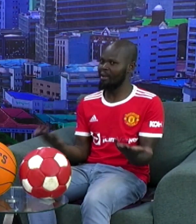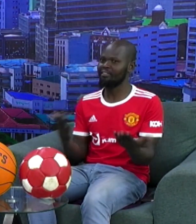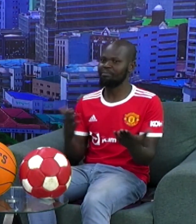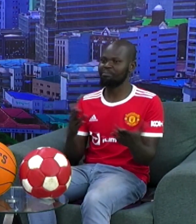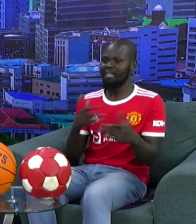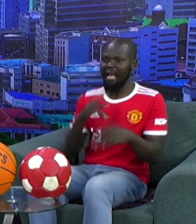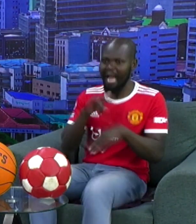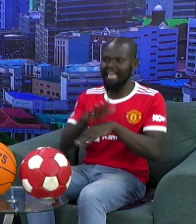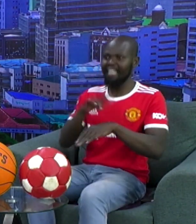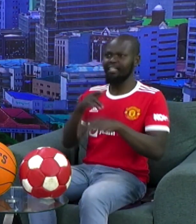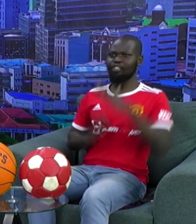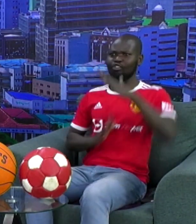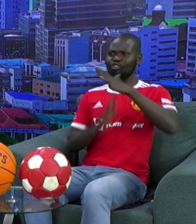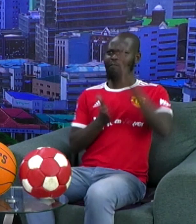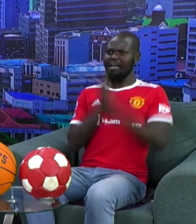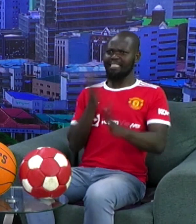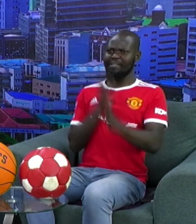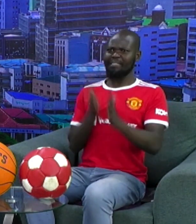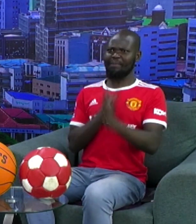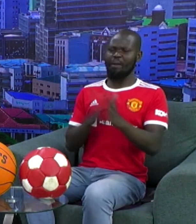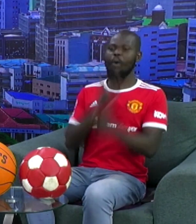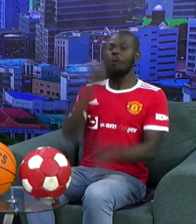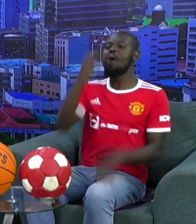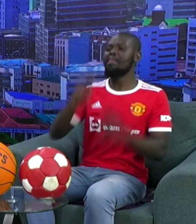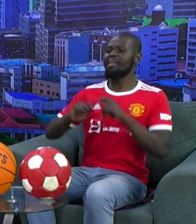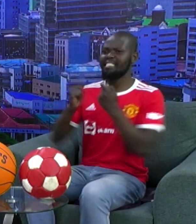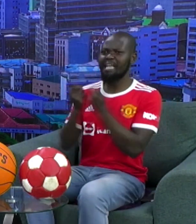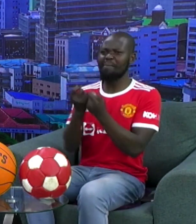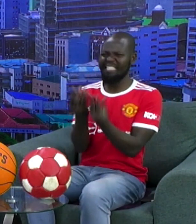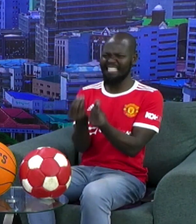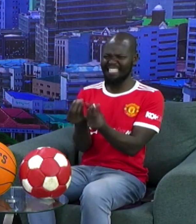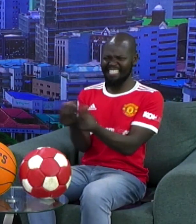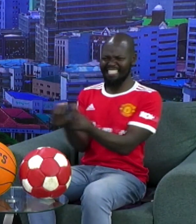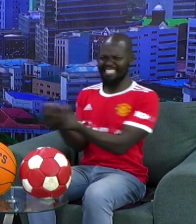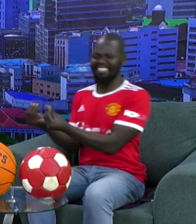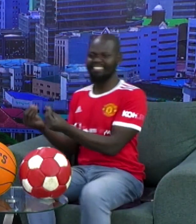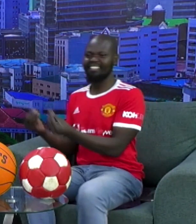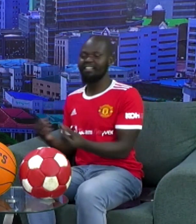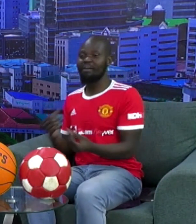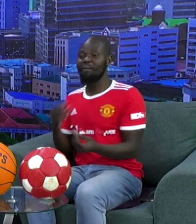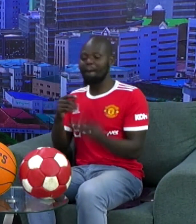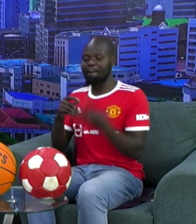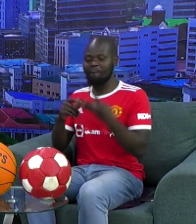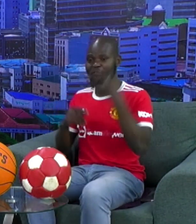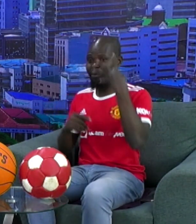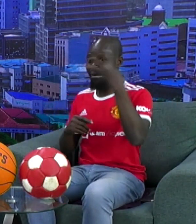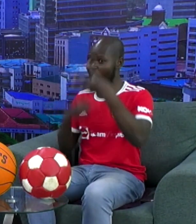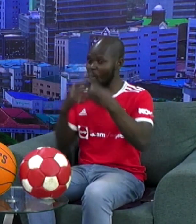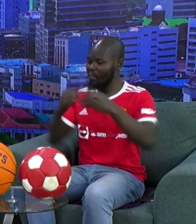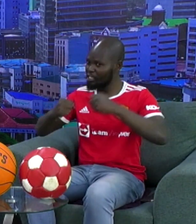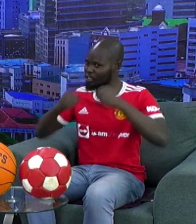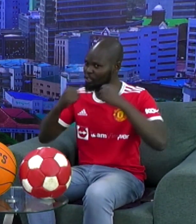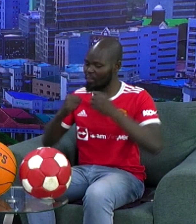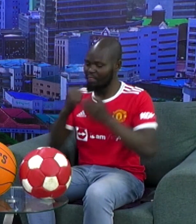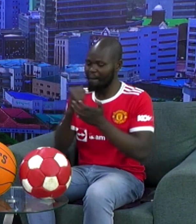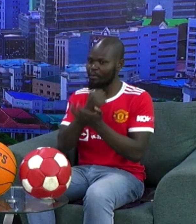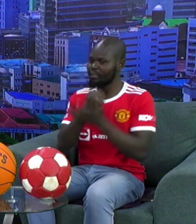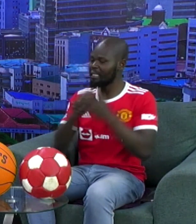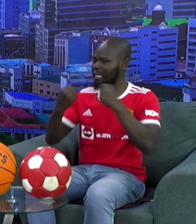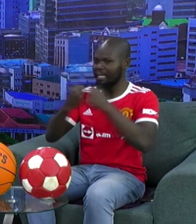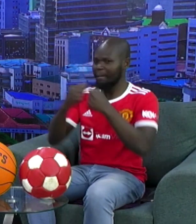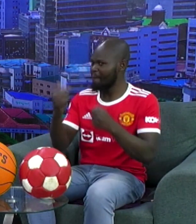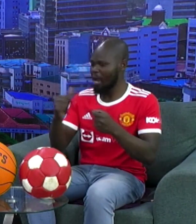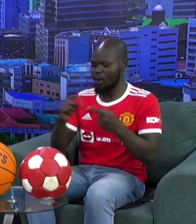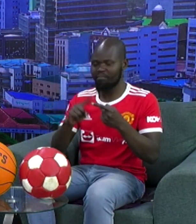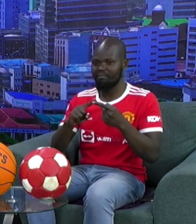it's just like Arsenal. It's just like Arsenal. The early matches, they are really on top and very strong